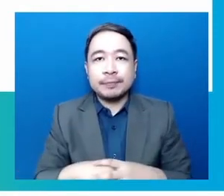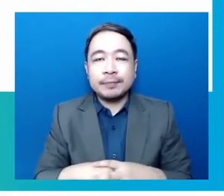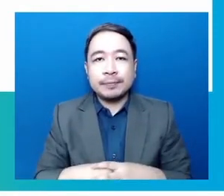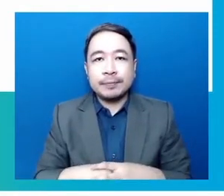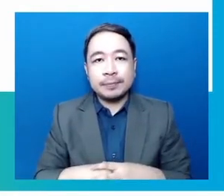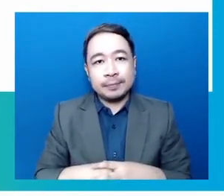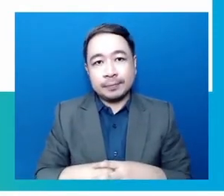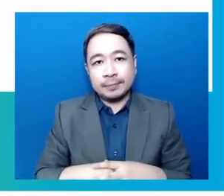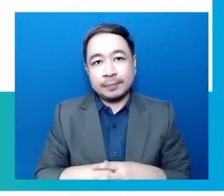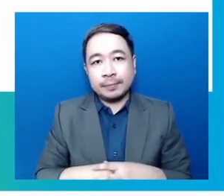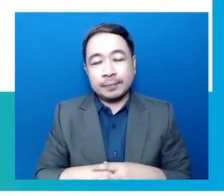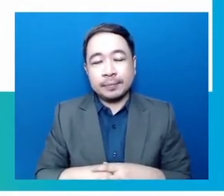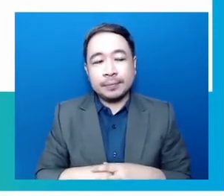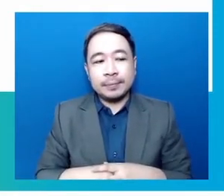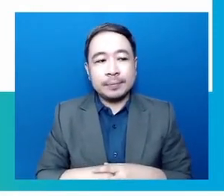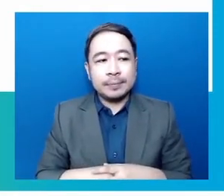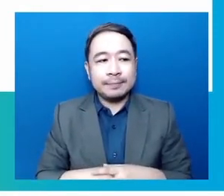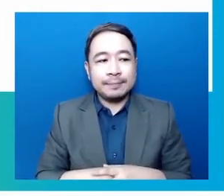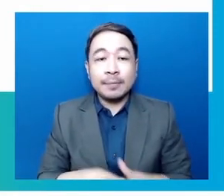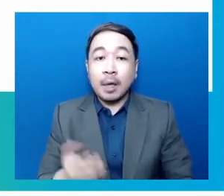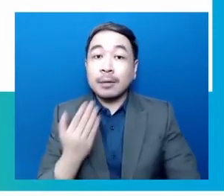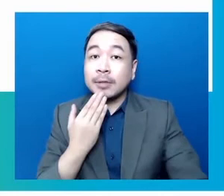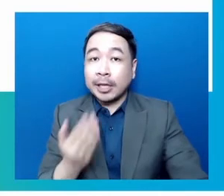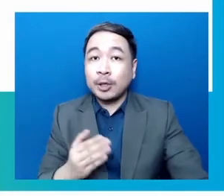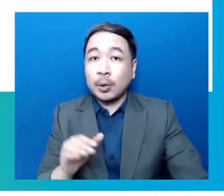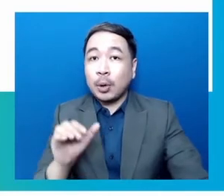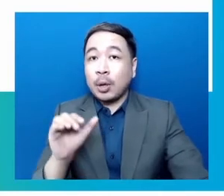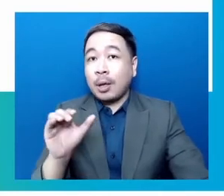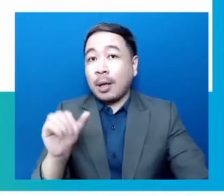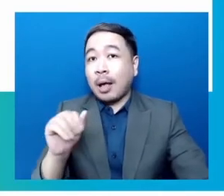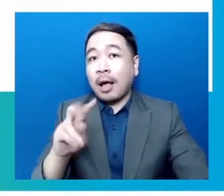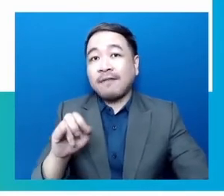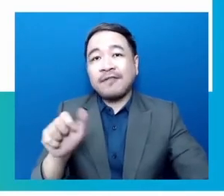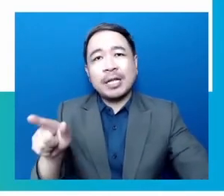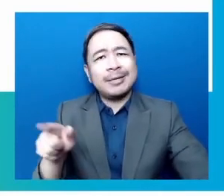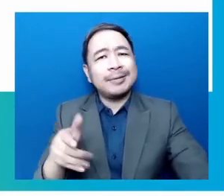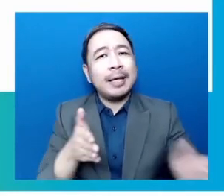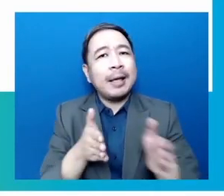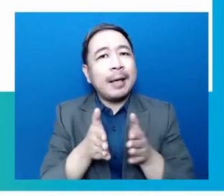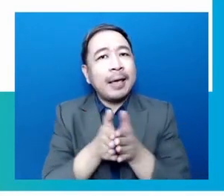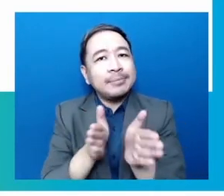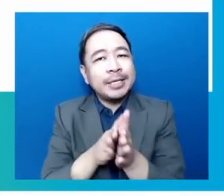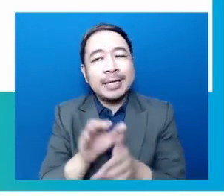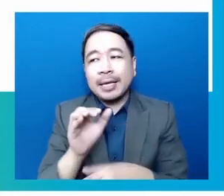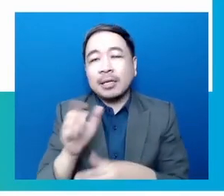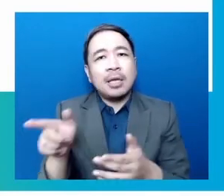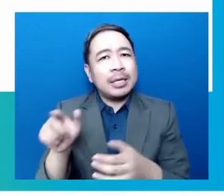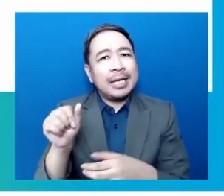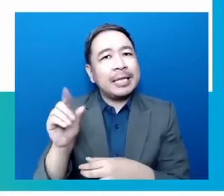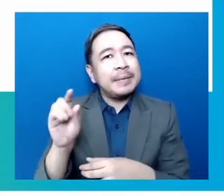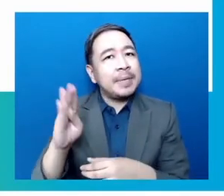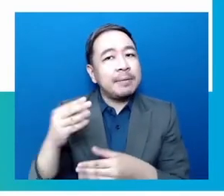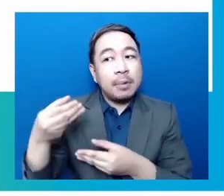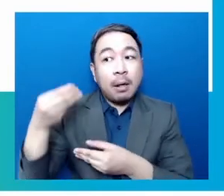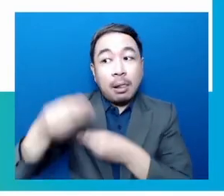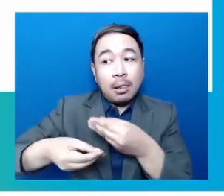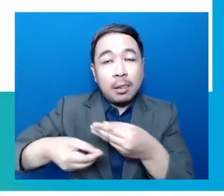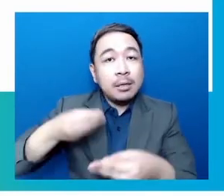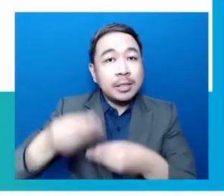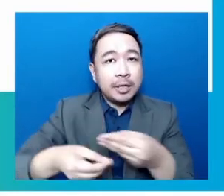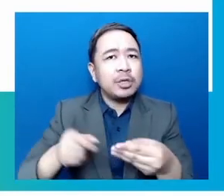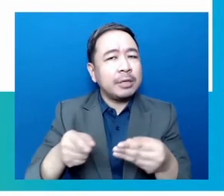Thanks very much, Avril, for your detail on the ADB's energy legacy and also providing us with really clear,